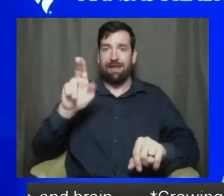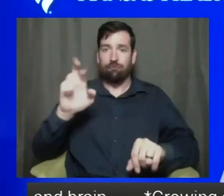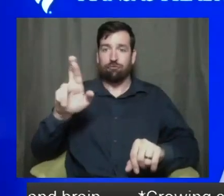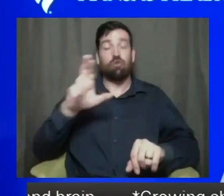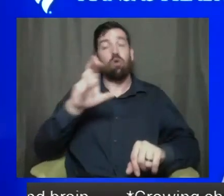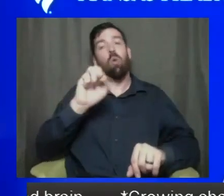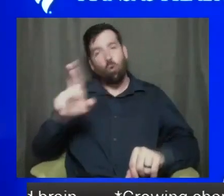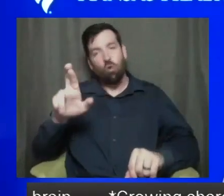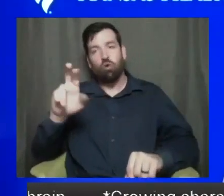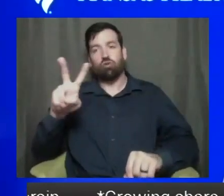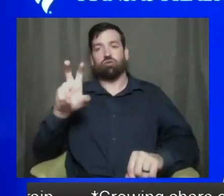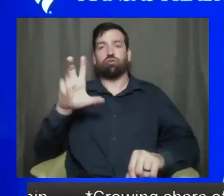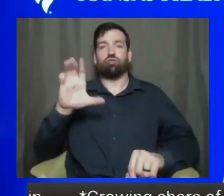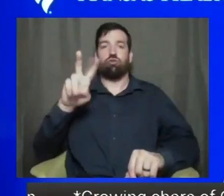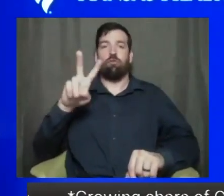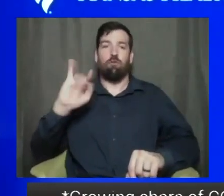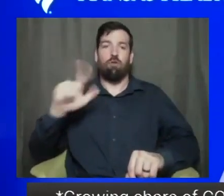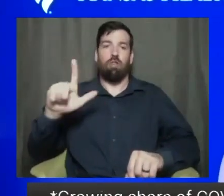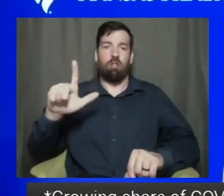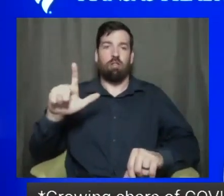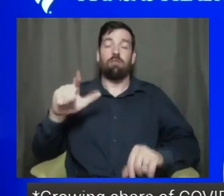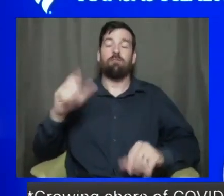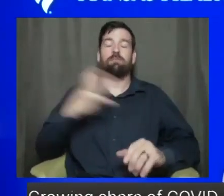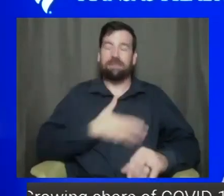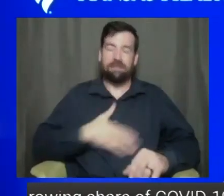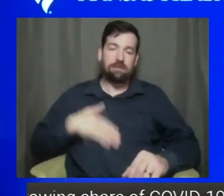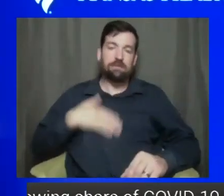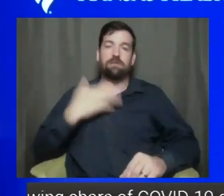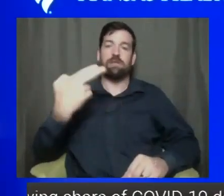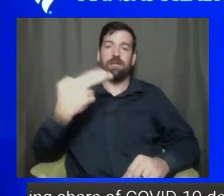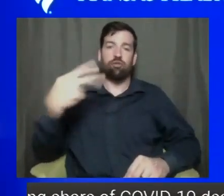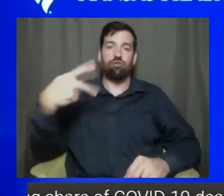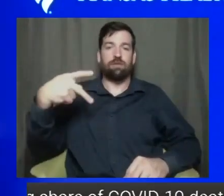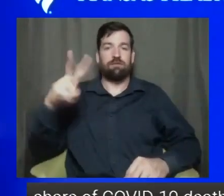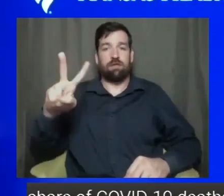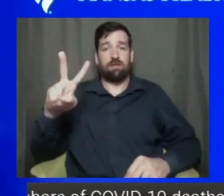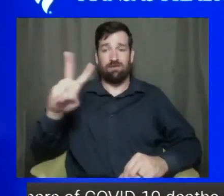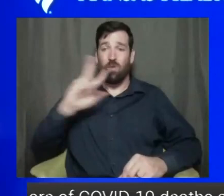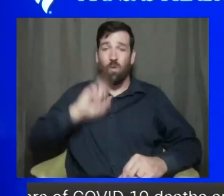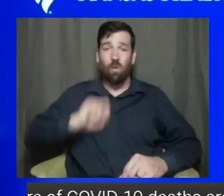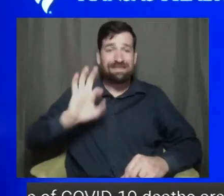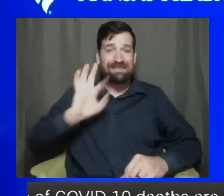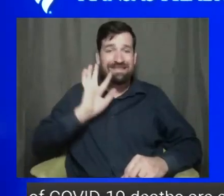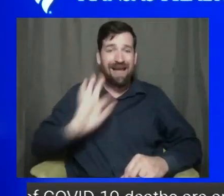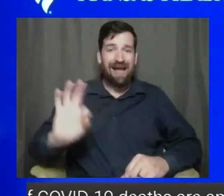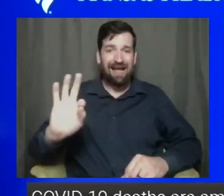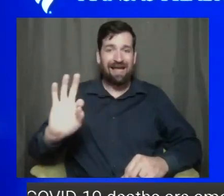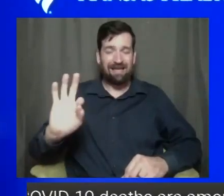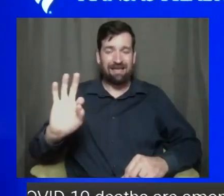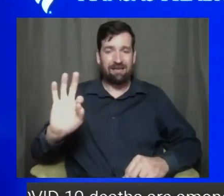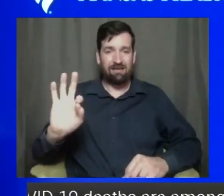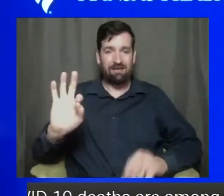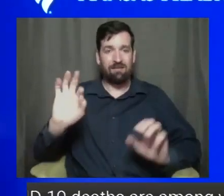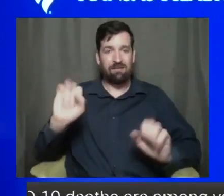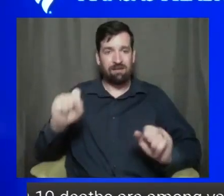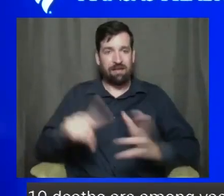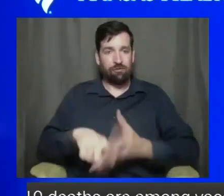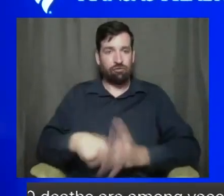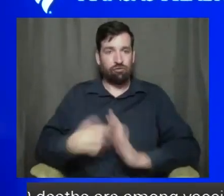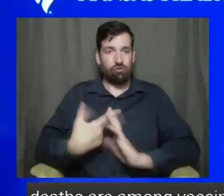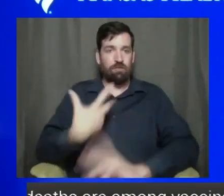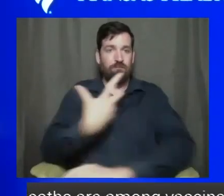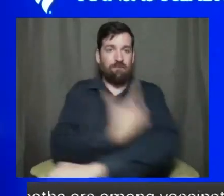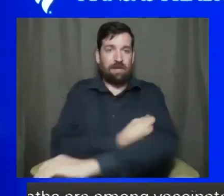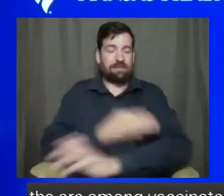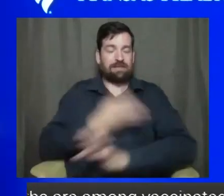get your children vaccinated with the HPV vaccine. Children as young as 9 years old can start that vaccine series, and